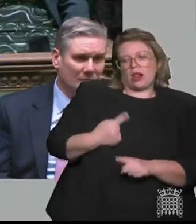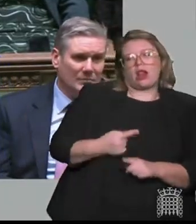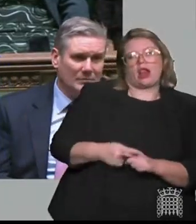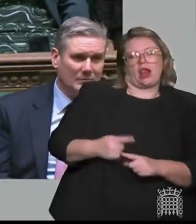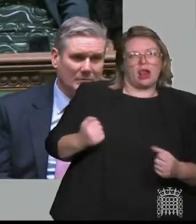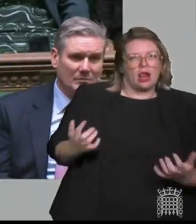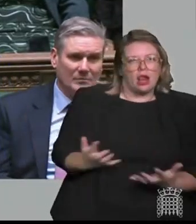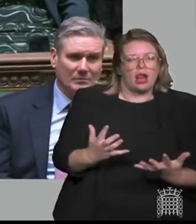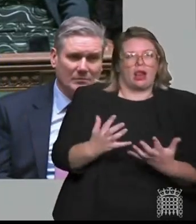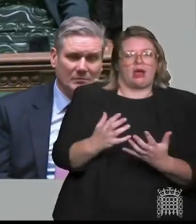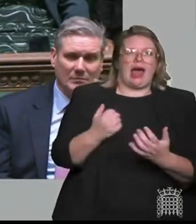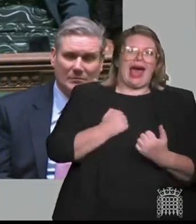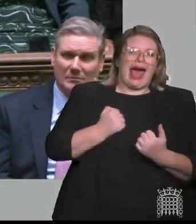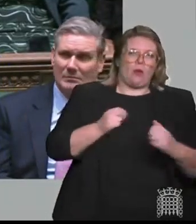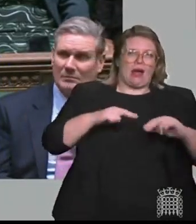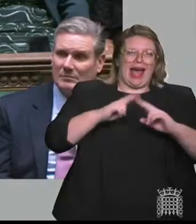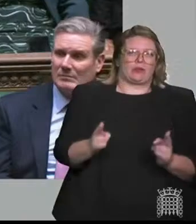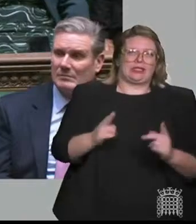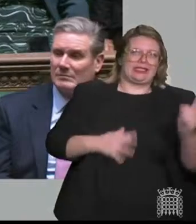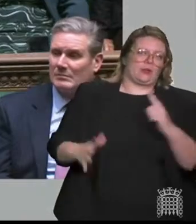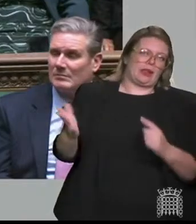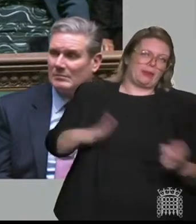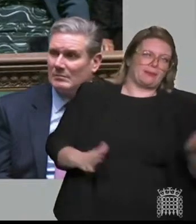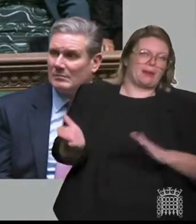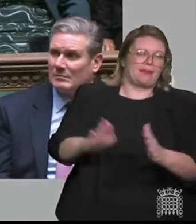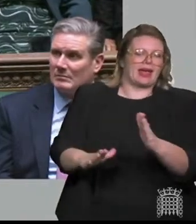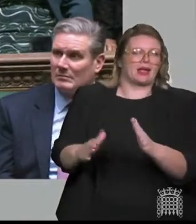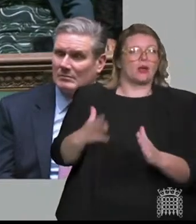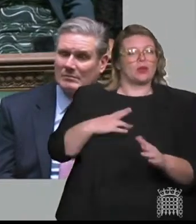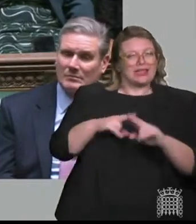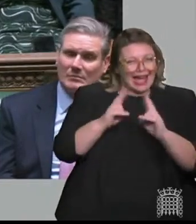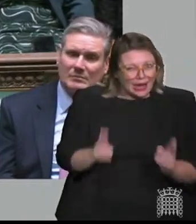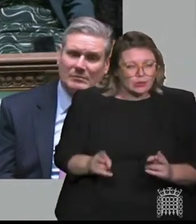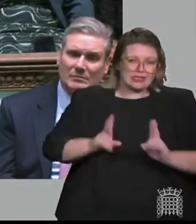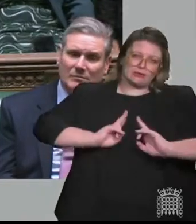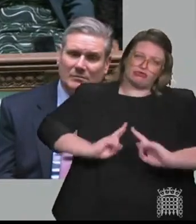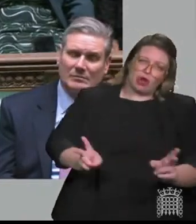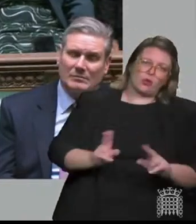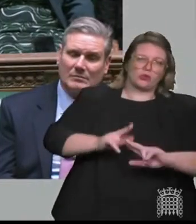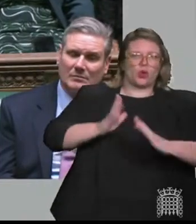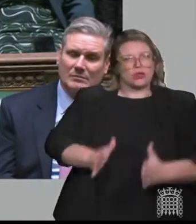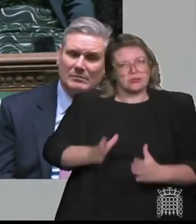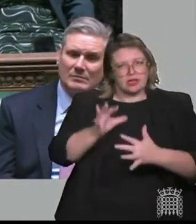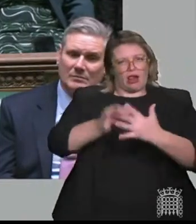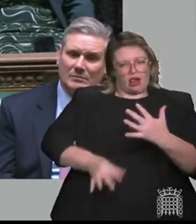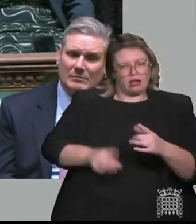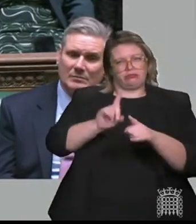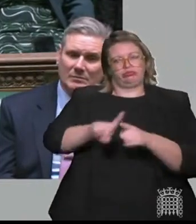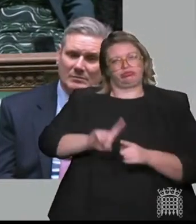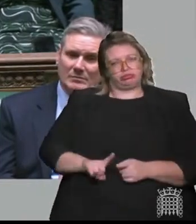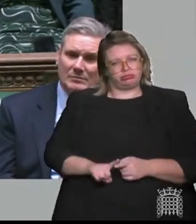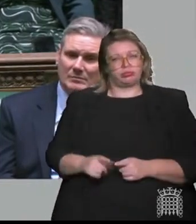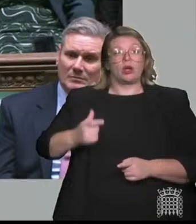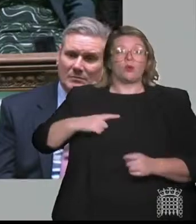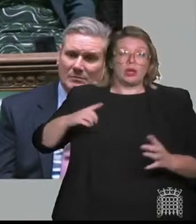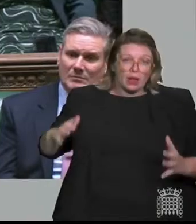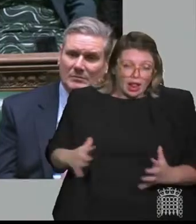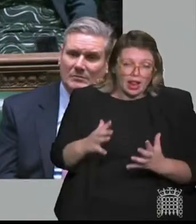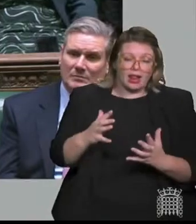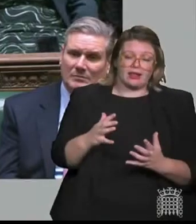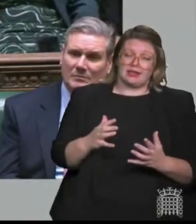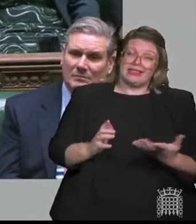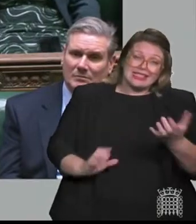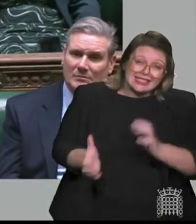our country's national infrastructure and to build housing too. We will fast-track battery factories, our life sciences